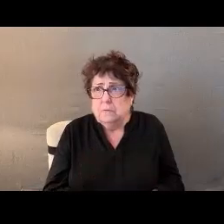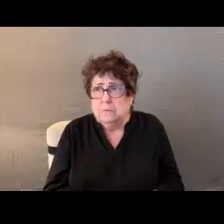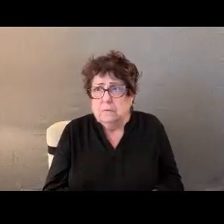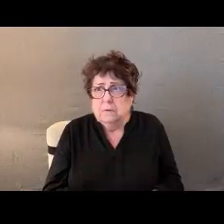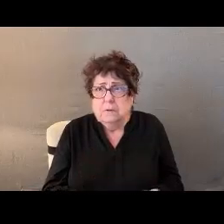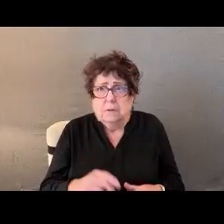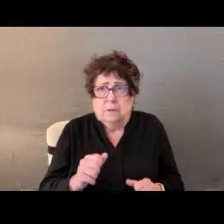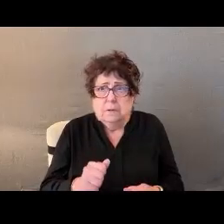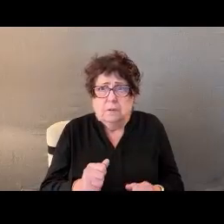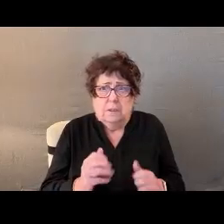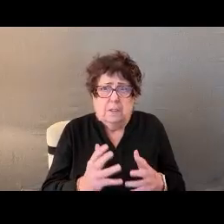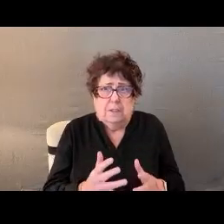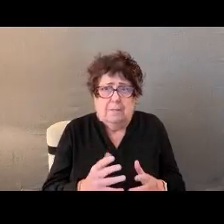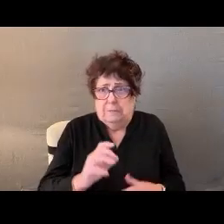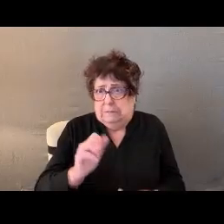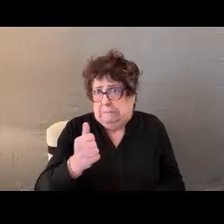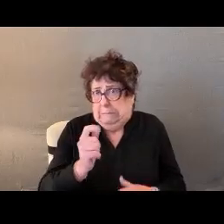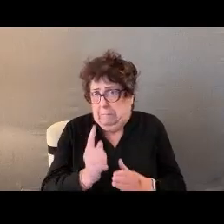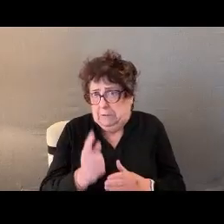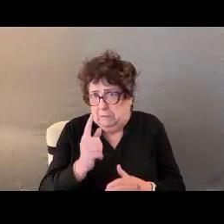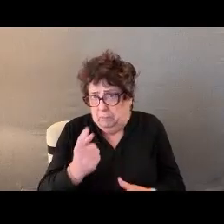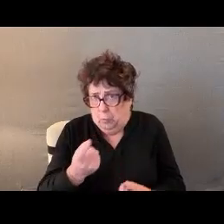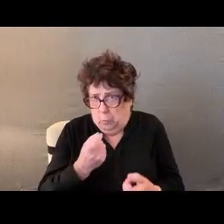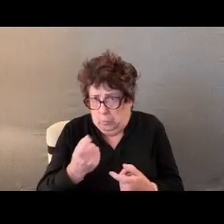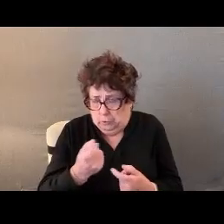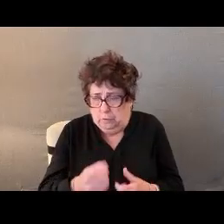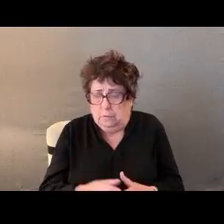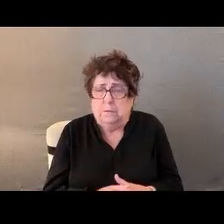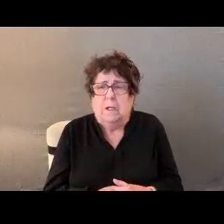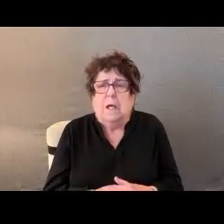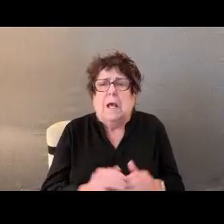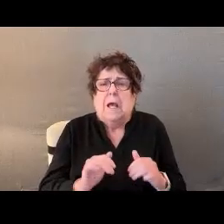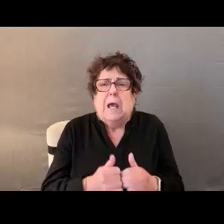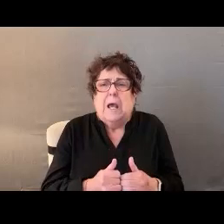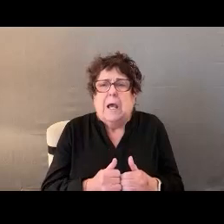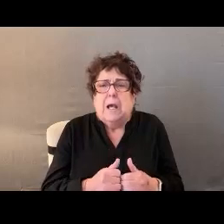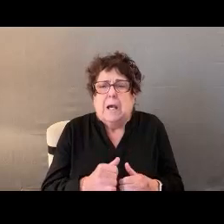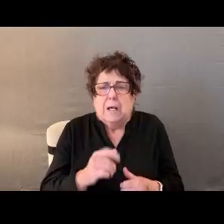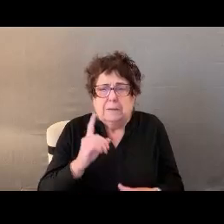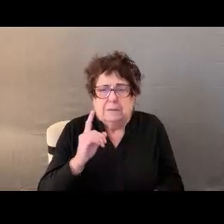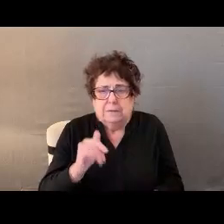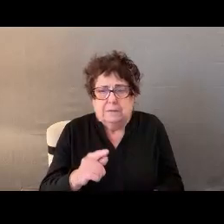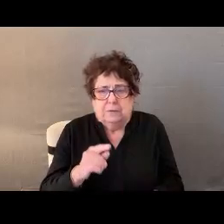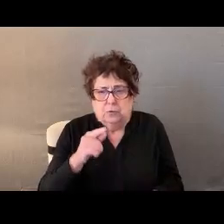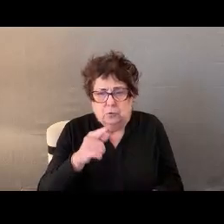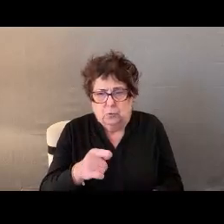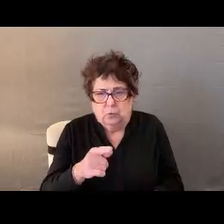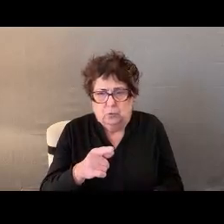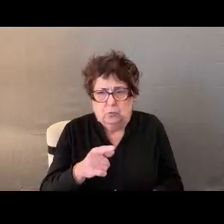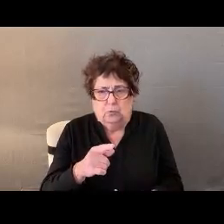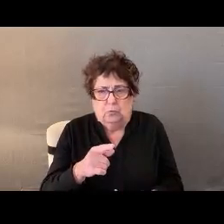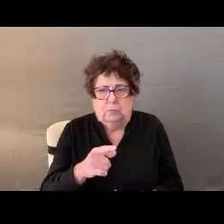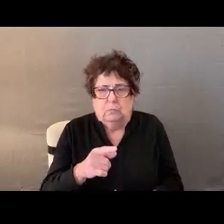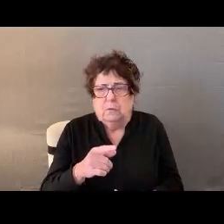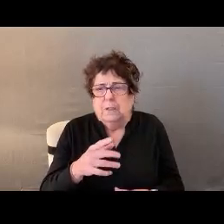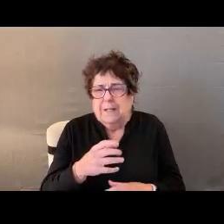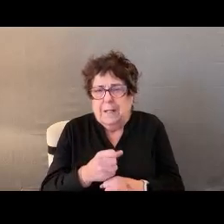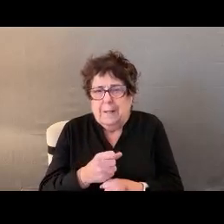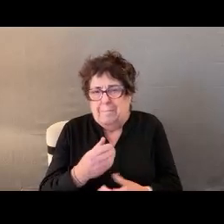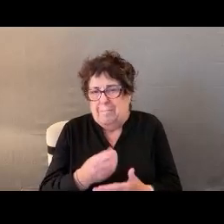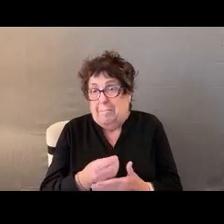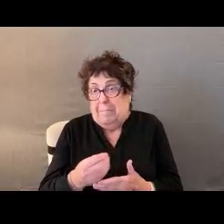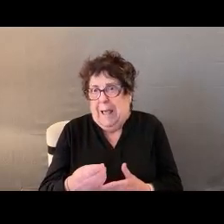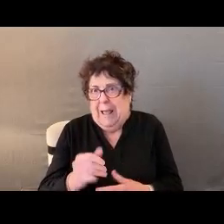address. So the question is, how did you secure buy-in from leadership or other departments in your organization for